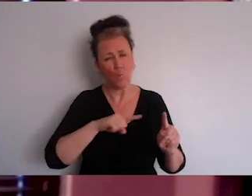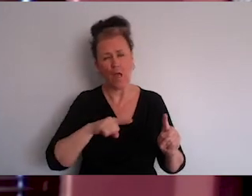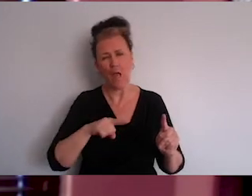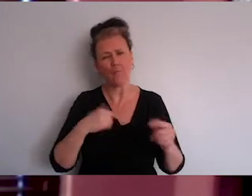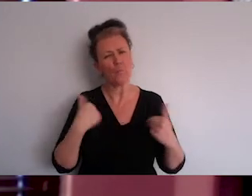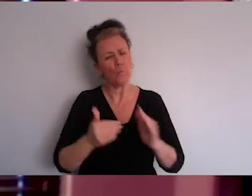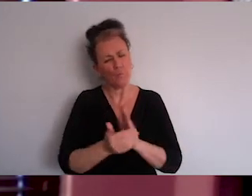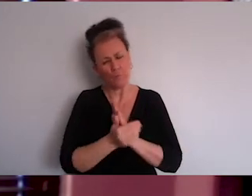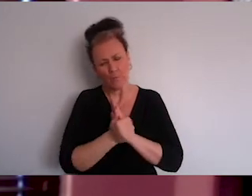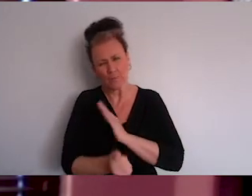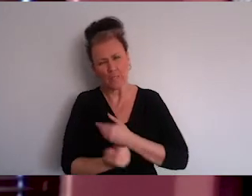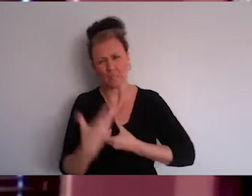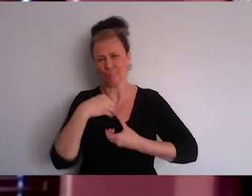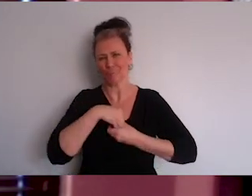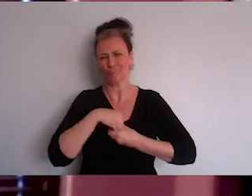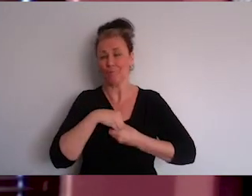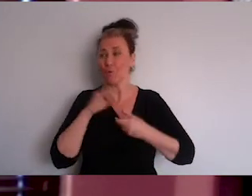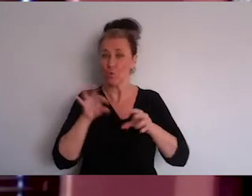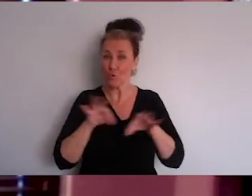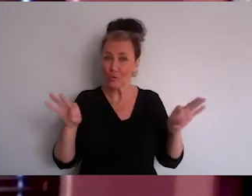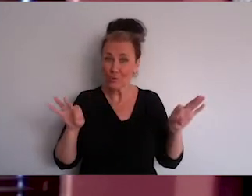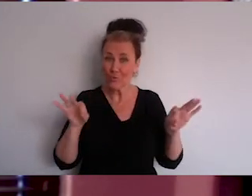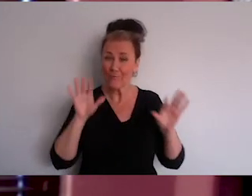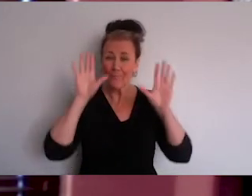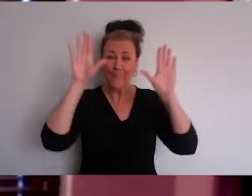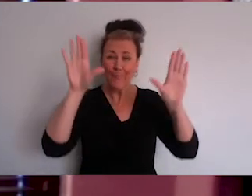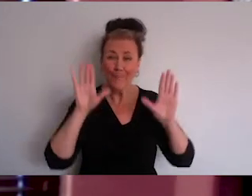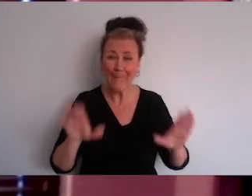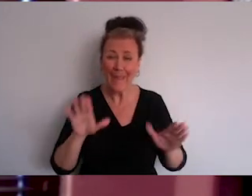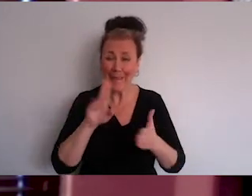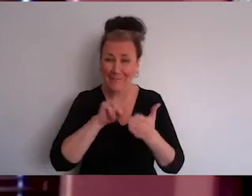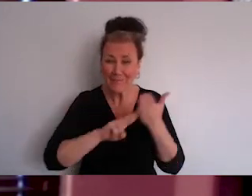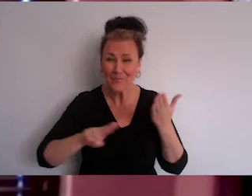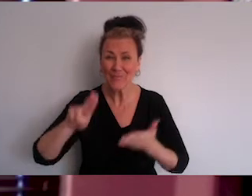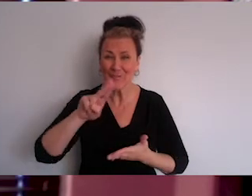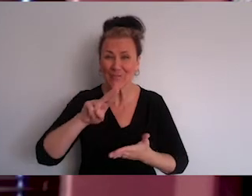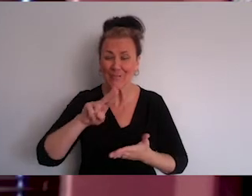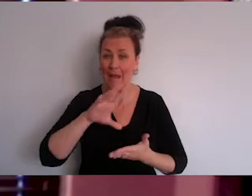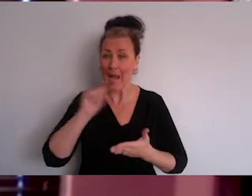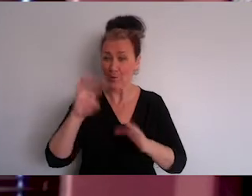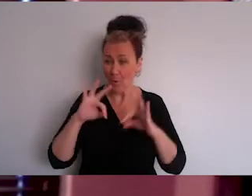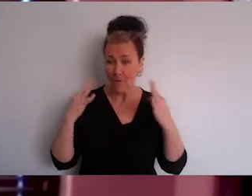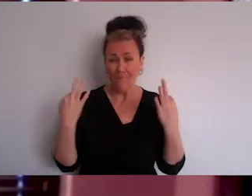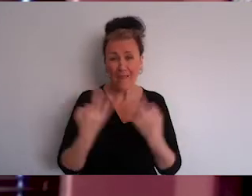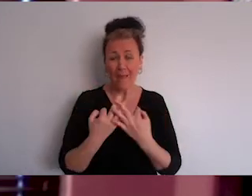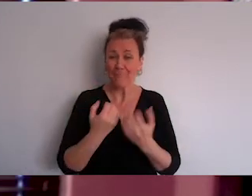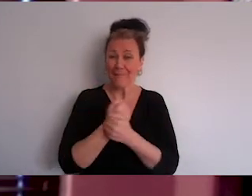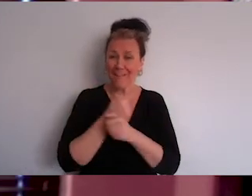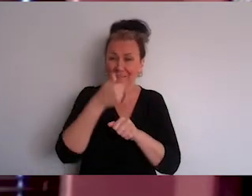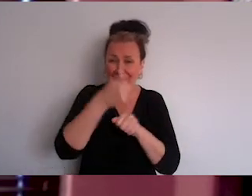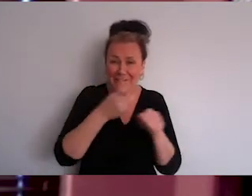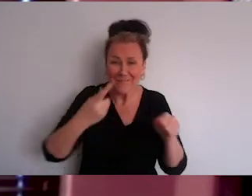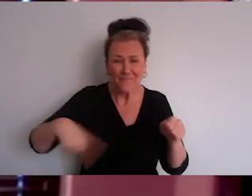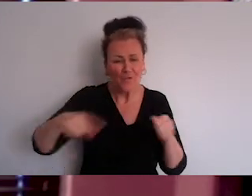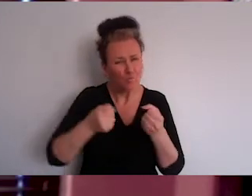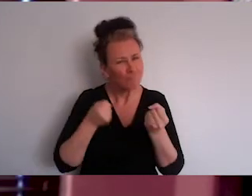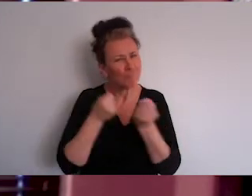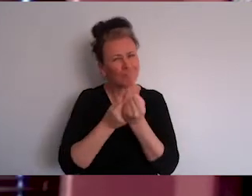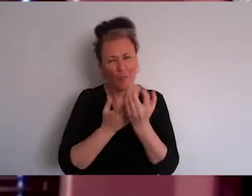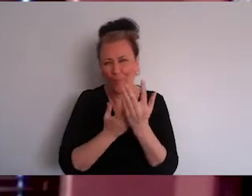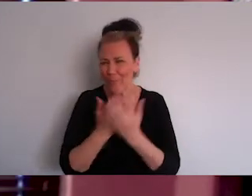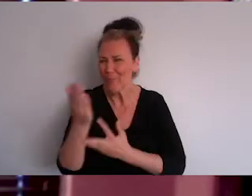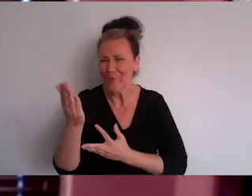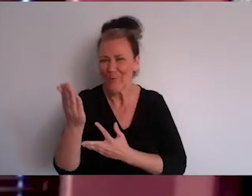forget, you have incredible assets, a college degree from a great institution, and loving families who will always have your